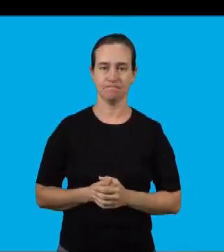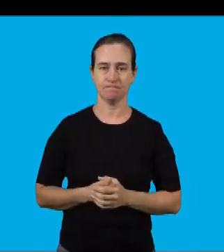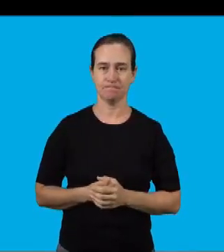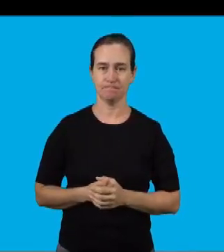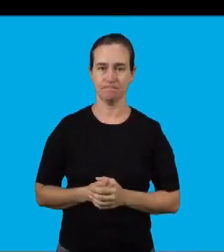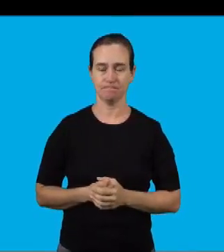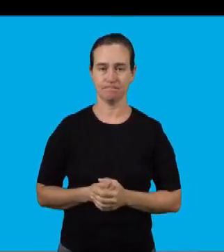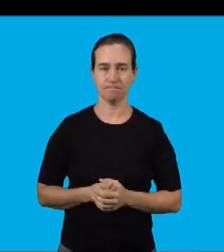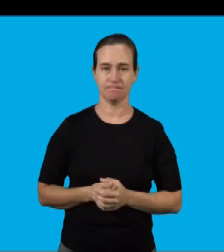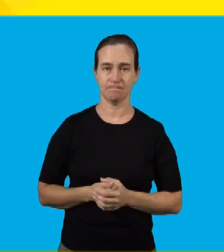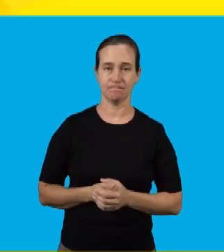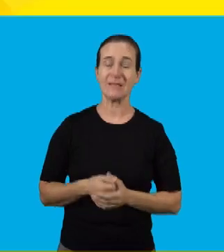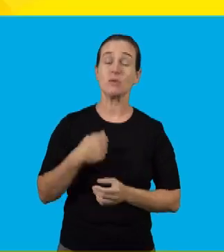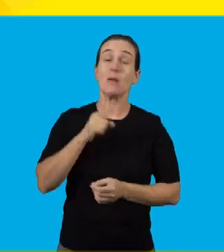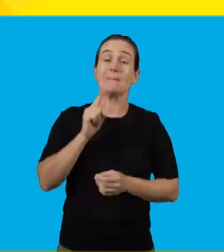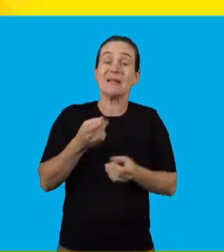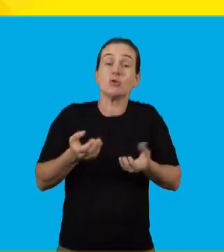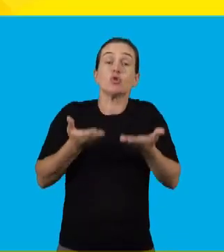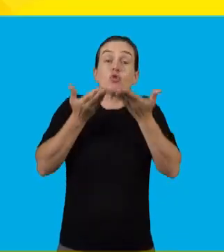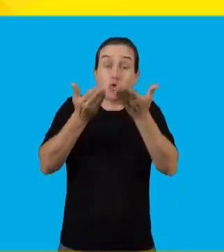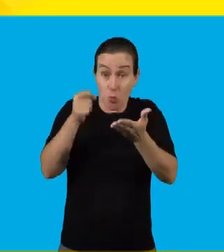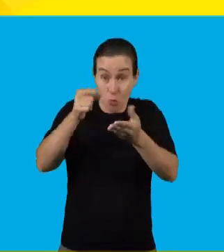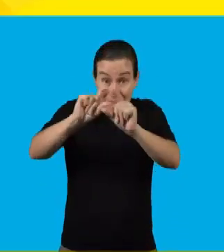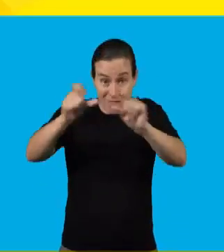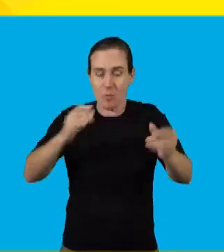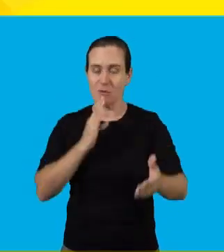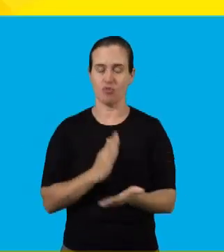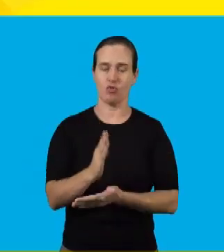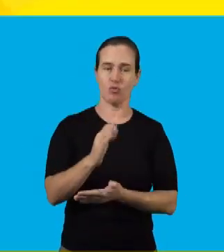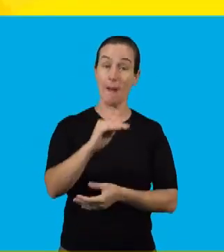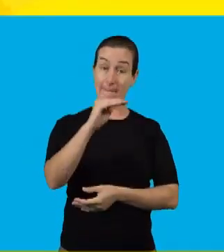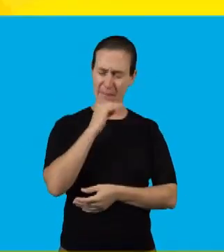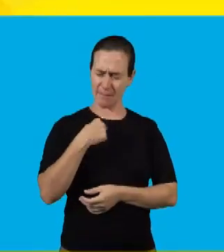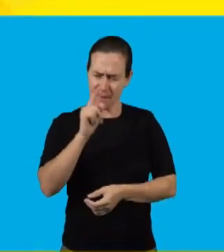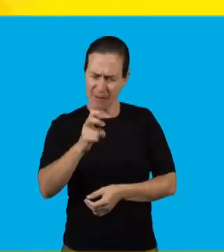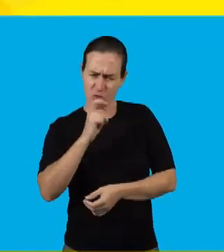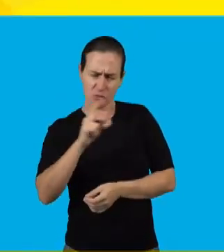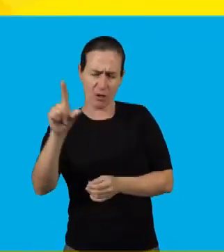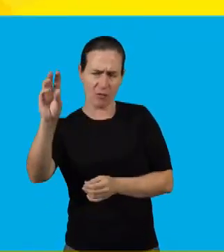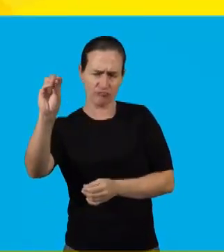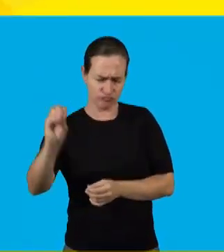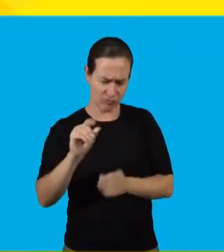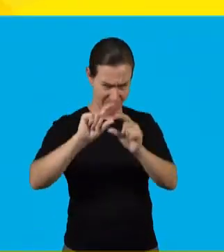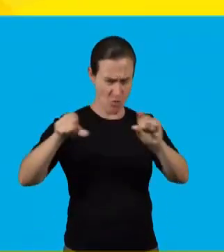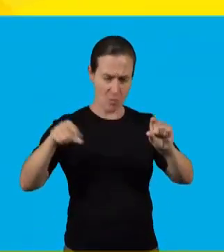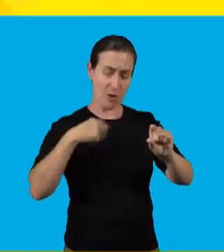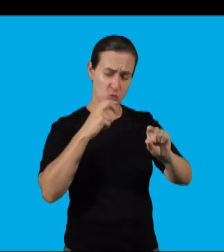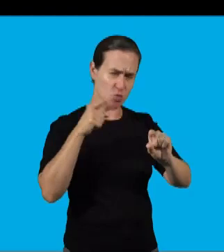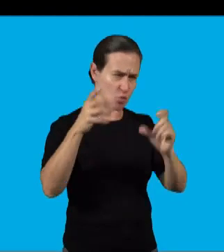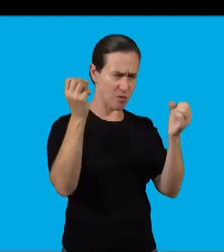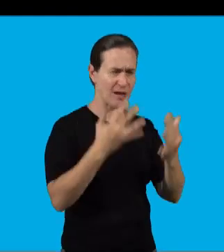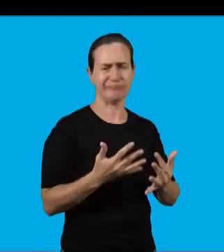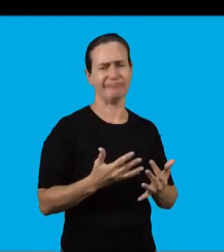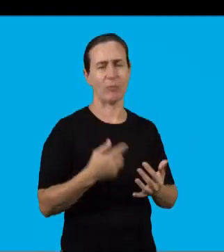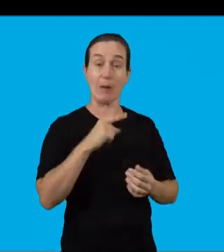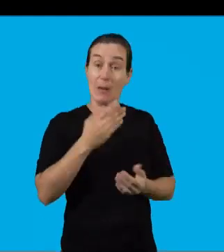we need to show that this formula is true, which means that we cannot use this formula when calculating. So that is